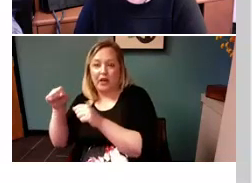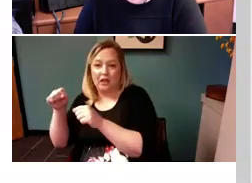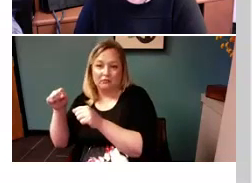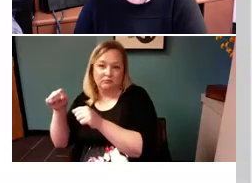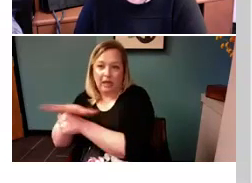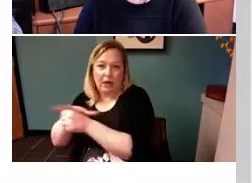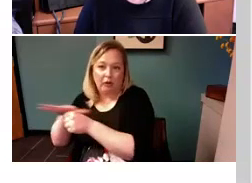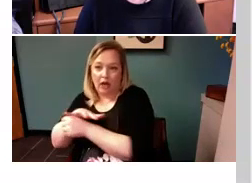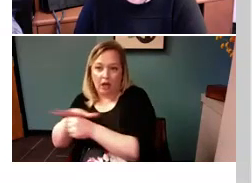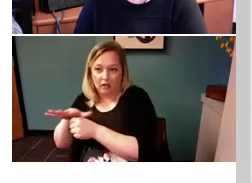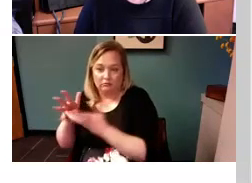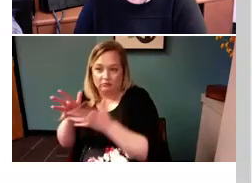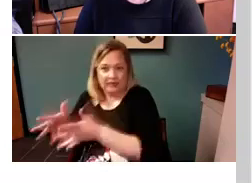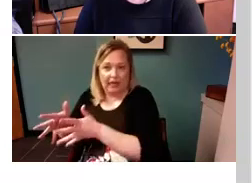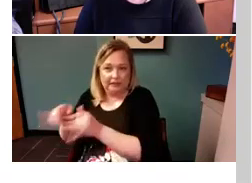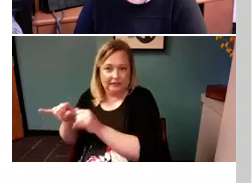area.